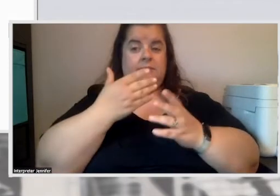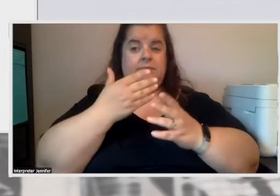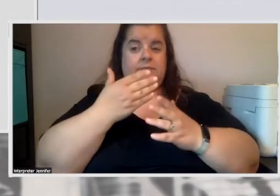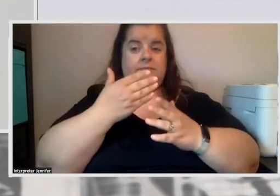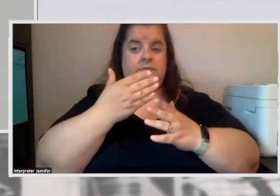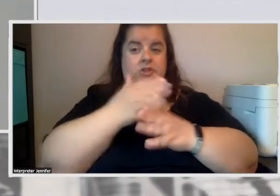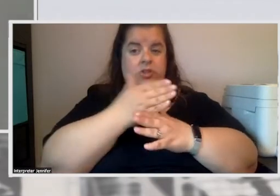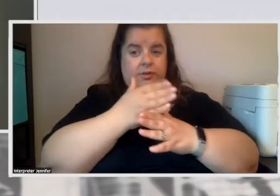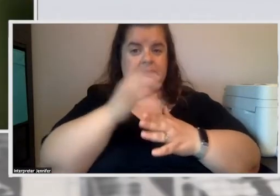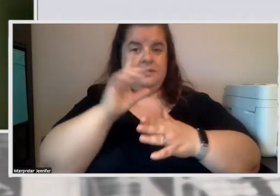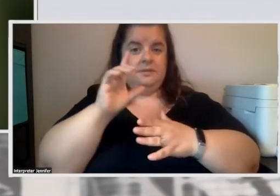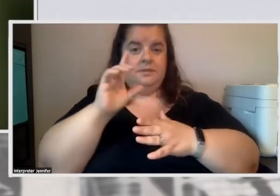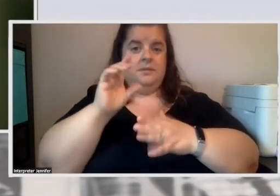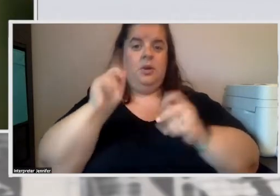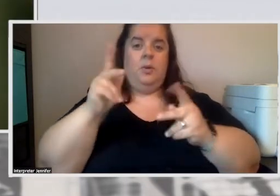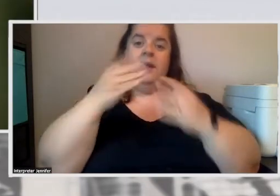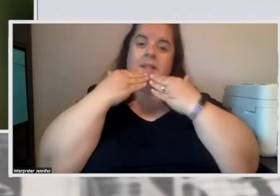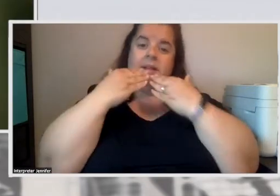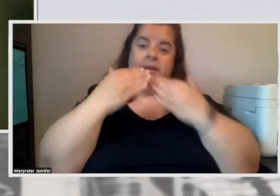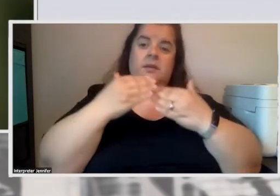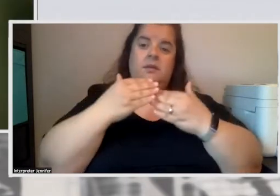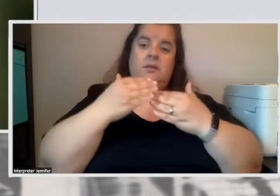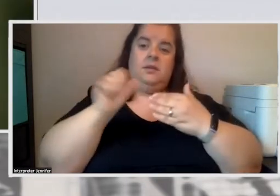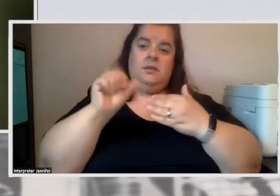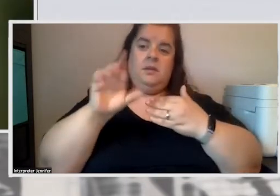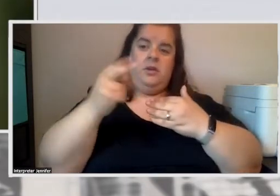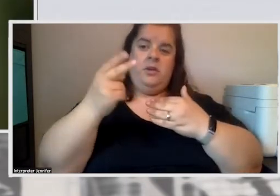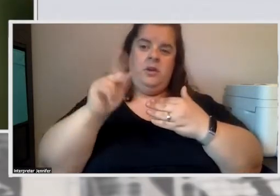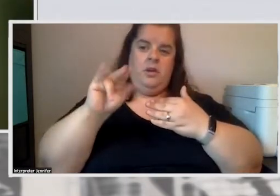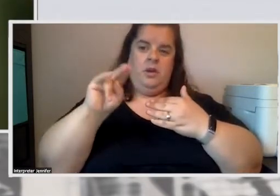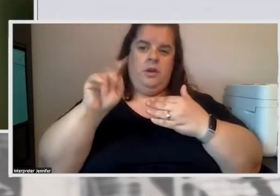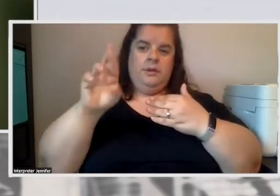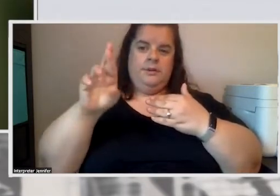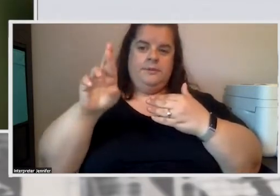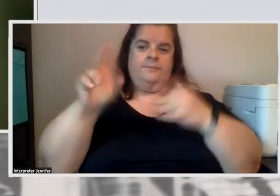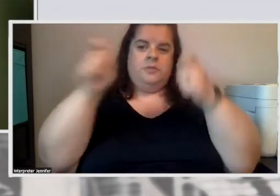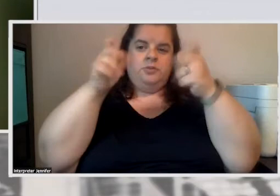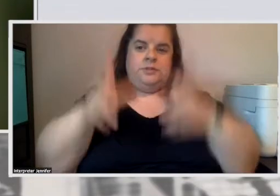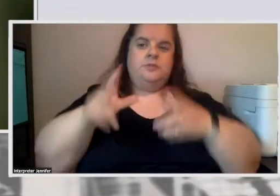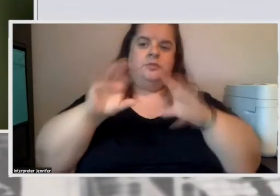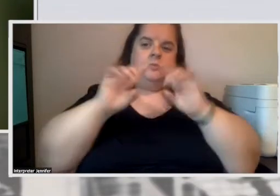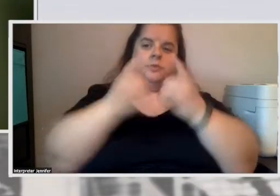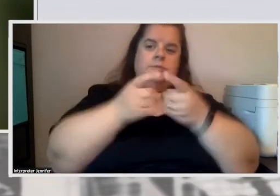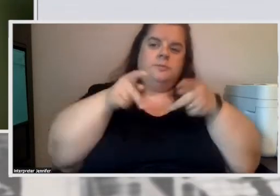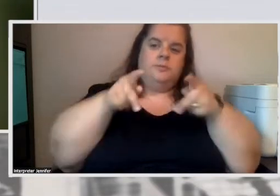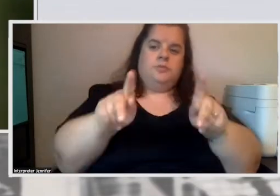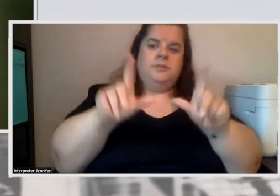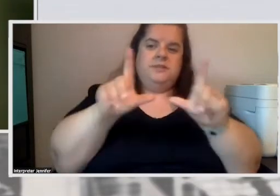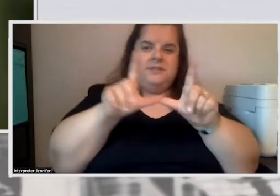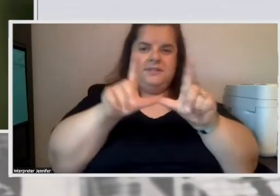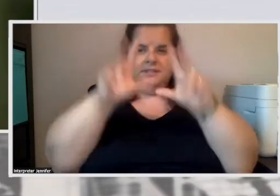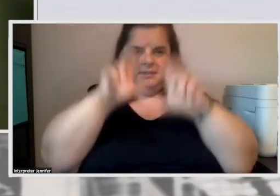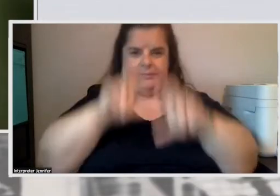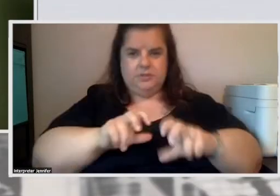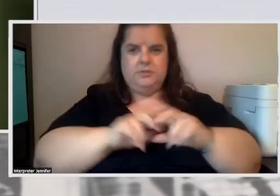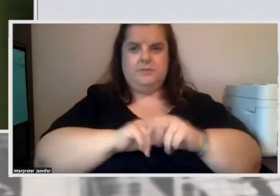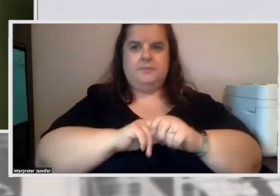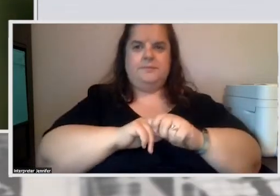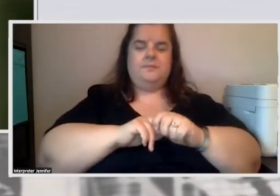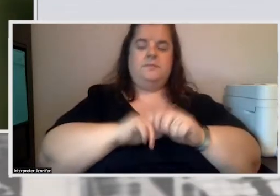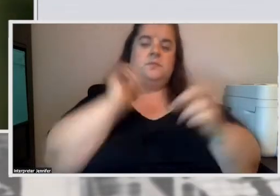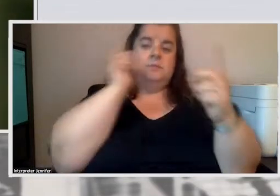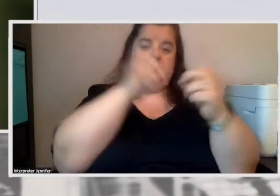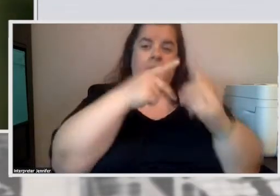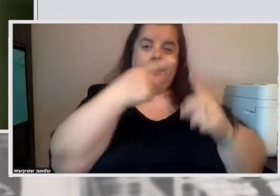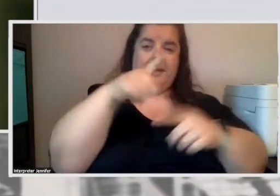Thank you. Good evening, everyone. I'm Sarah Kinter, Director of the Department of Permits, Licenses, and Inspections for the city. The mission of PLI is